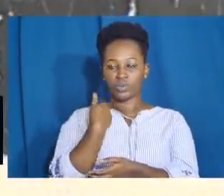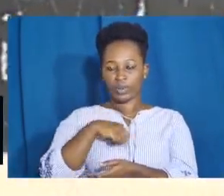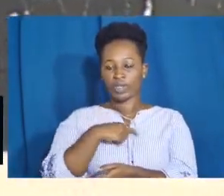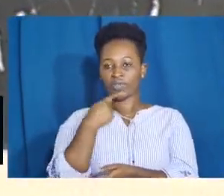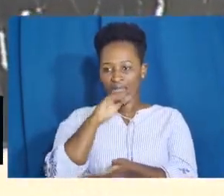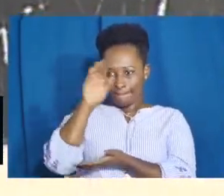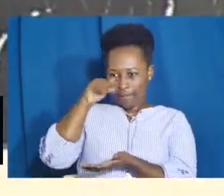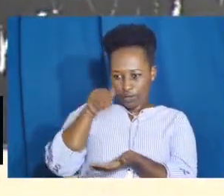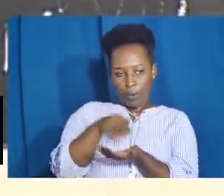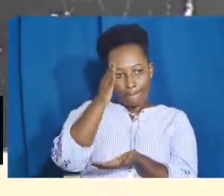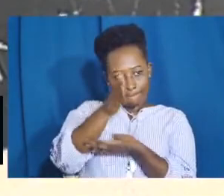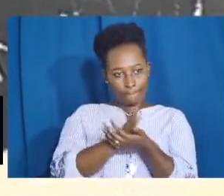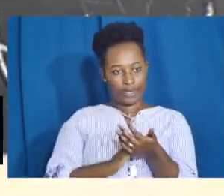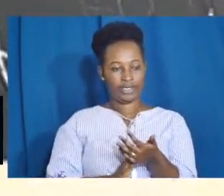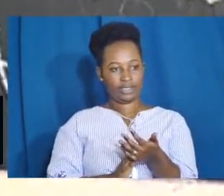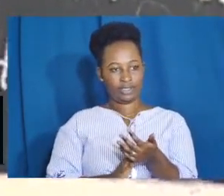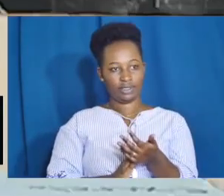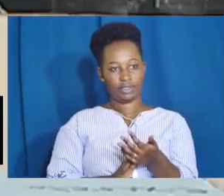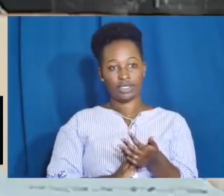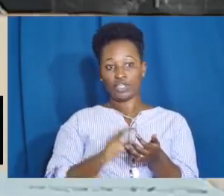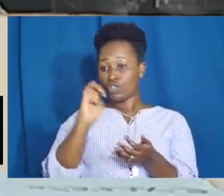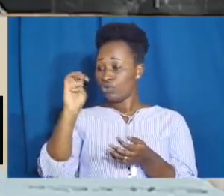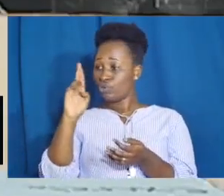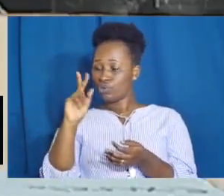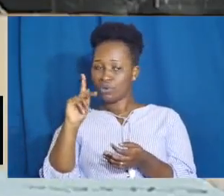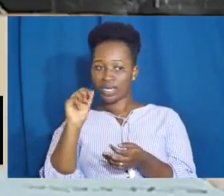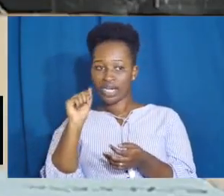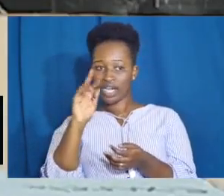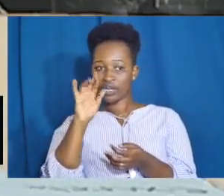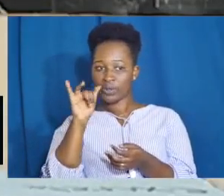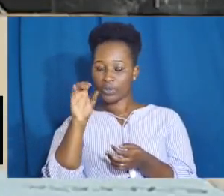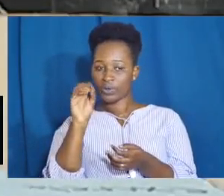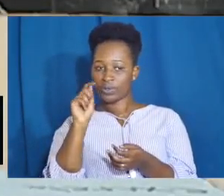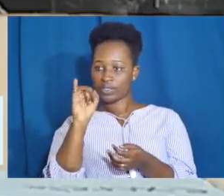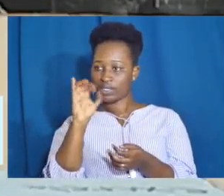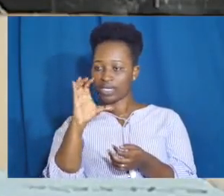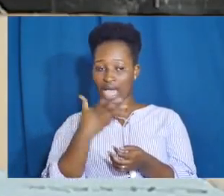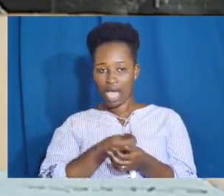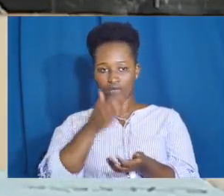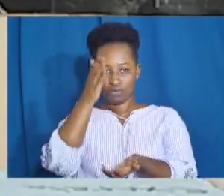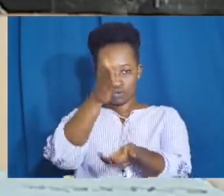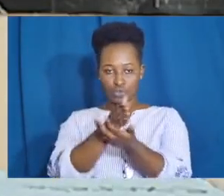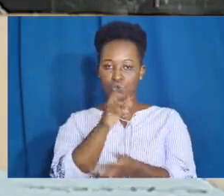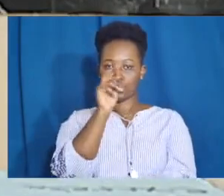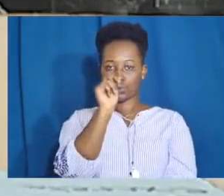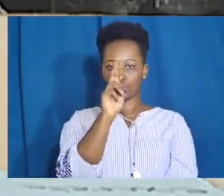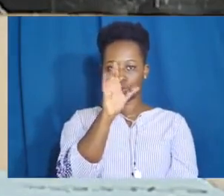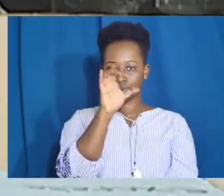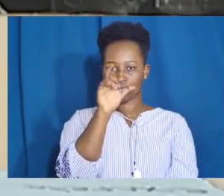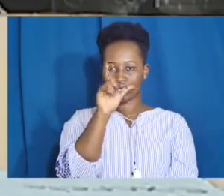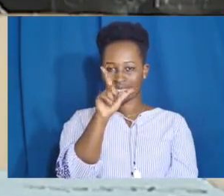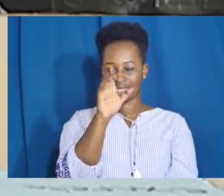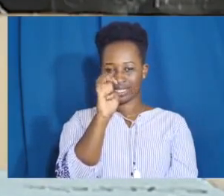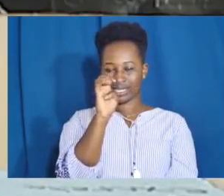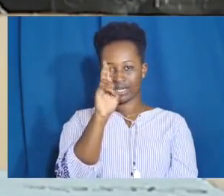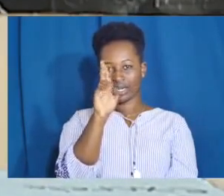Eukaryotic cells have true nucleus. Prokaryotic cells don't have true nucleus. That